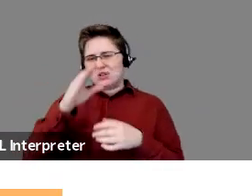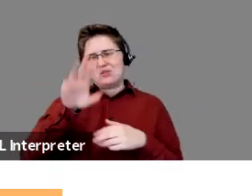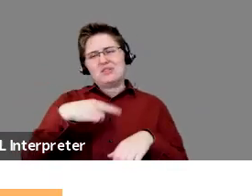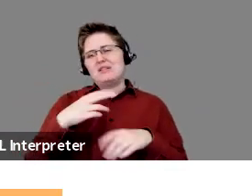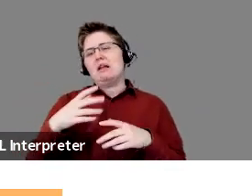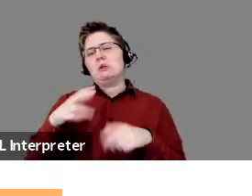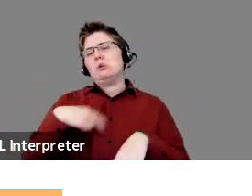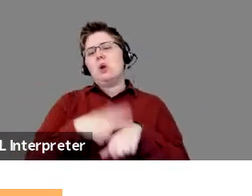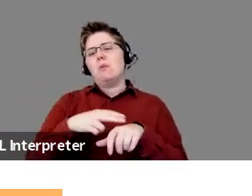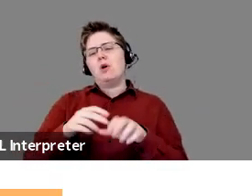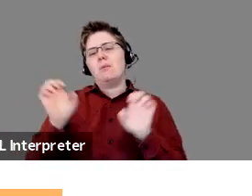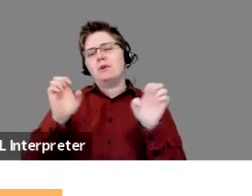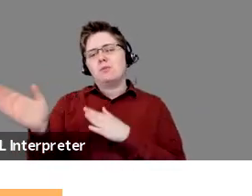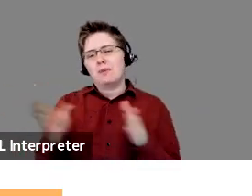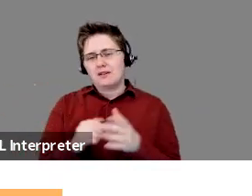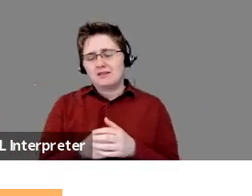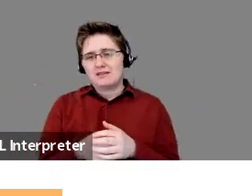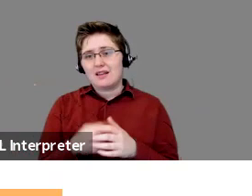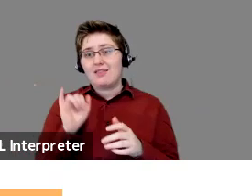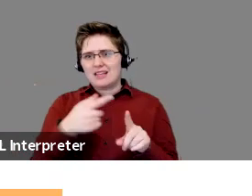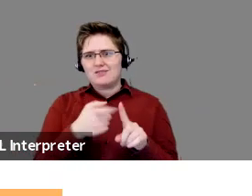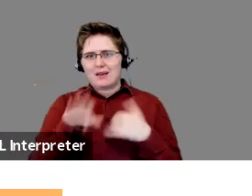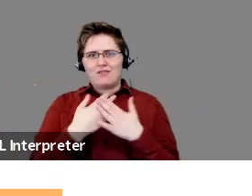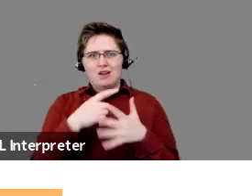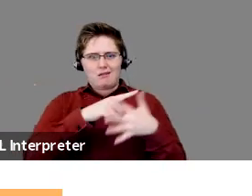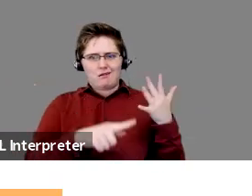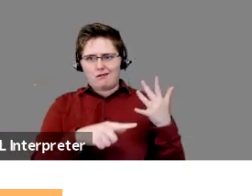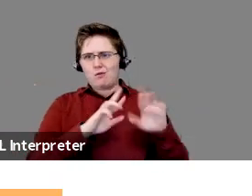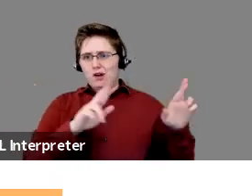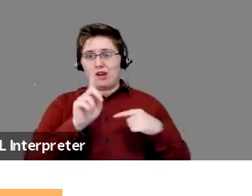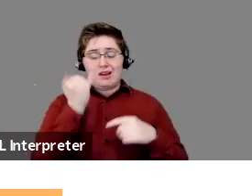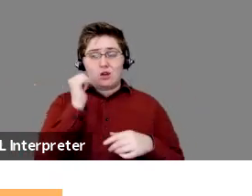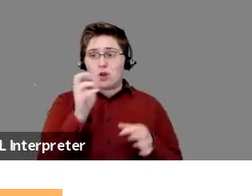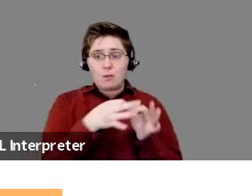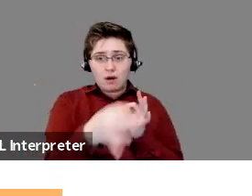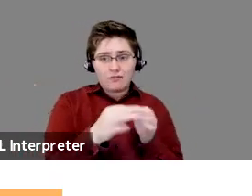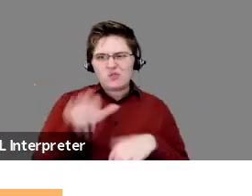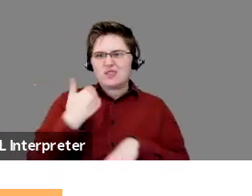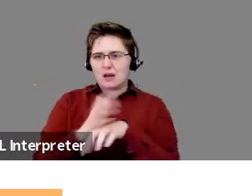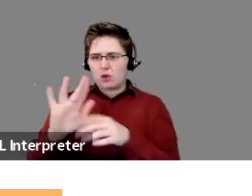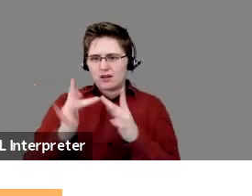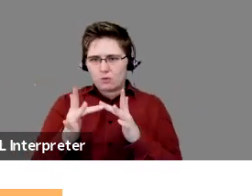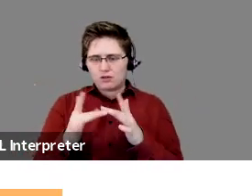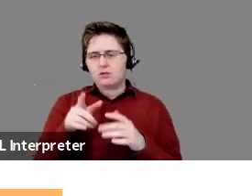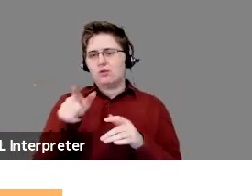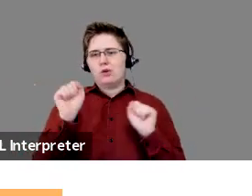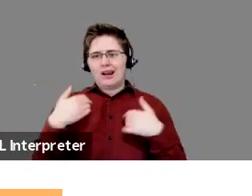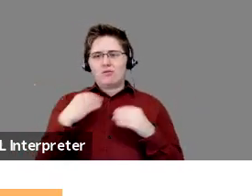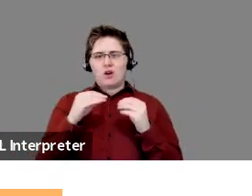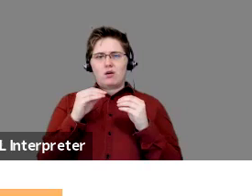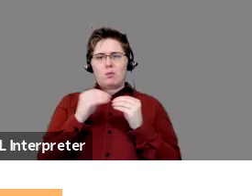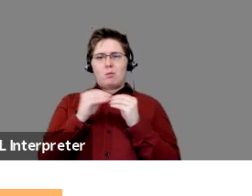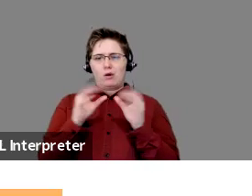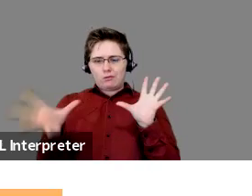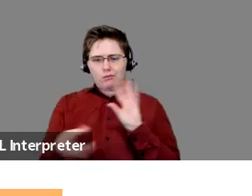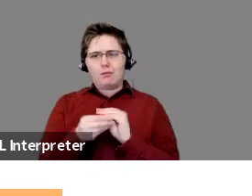preparedness that comes out from having all of these, right? When you're not delaying, when you've built your networks, you're able to have a more comprehensive